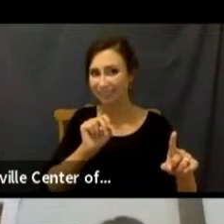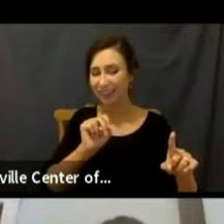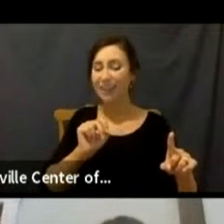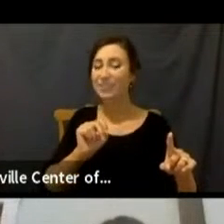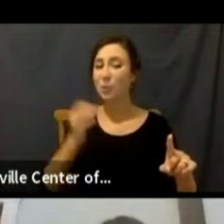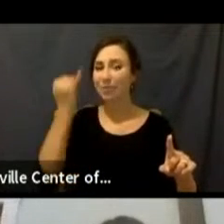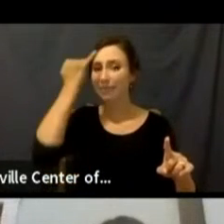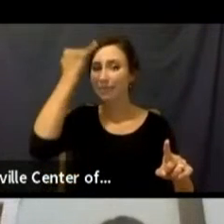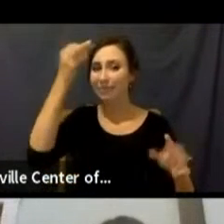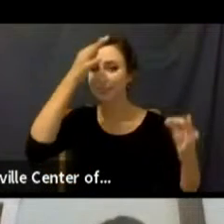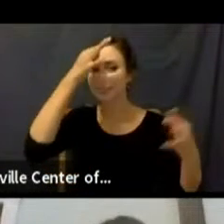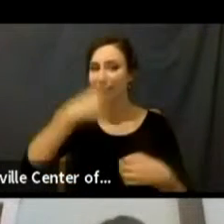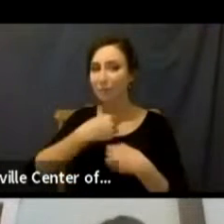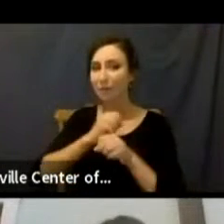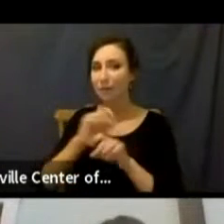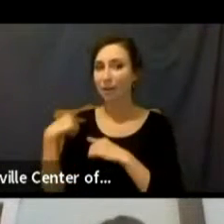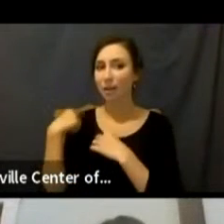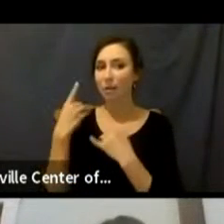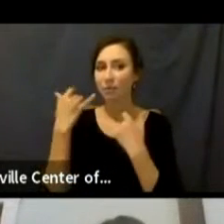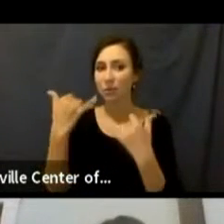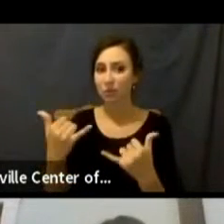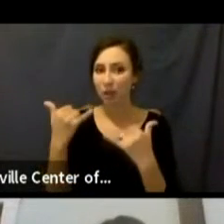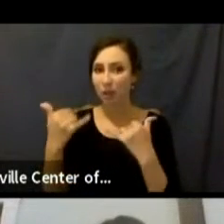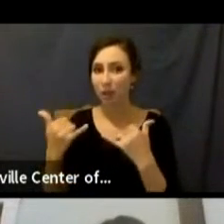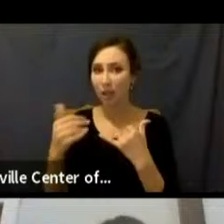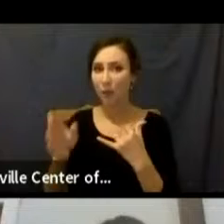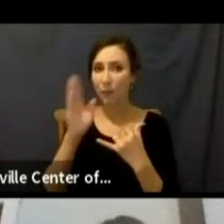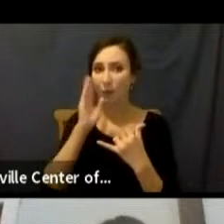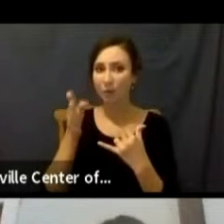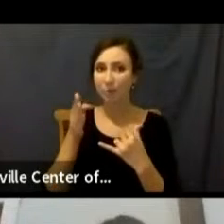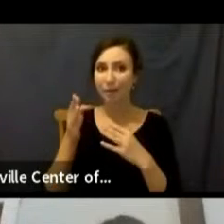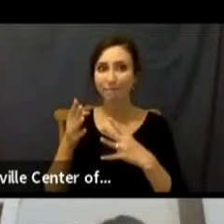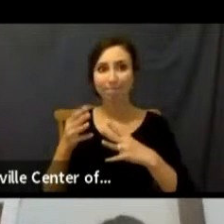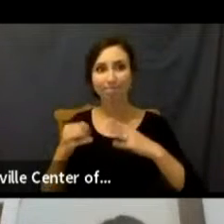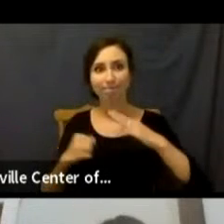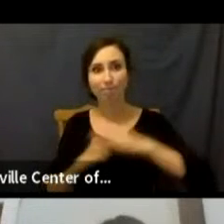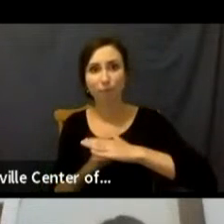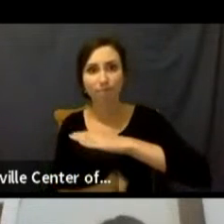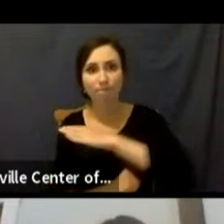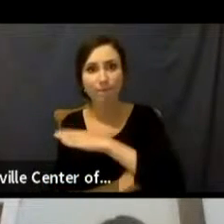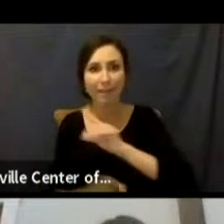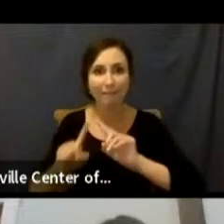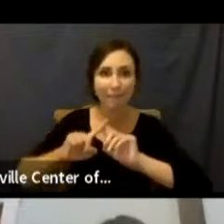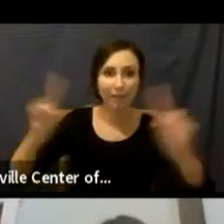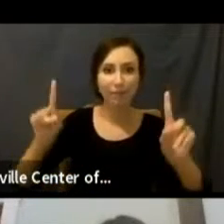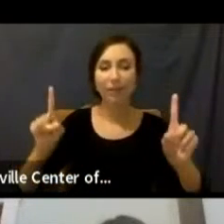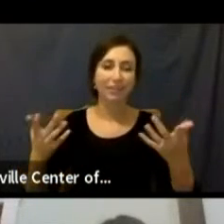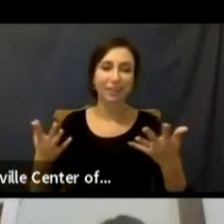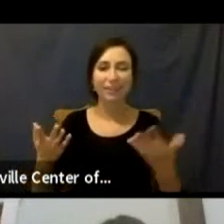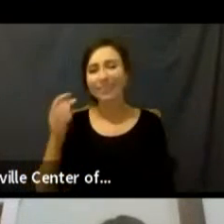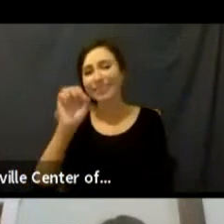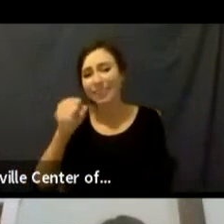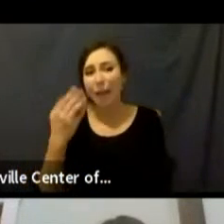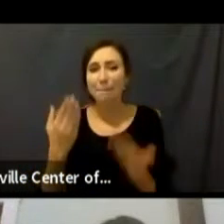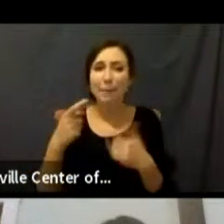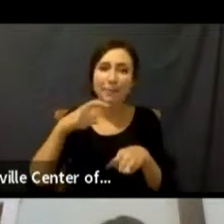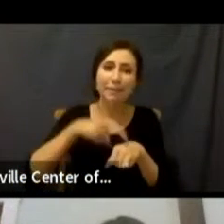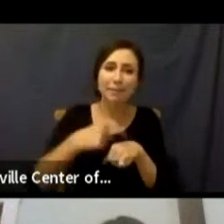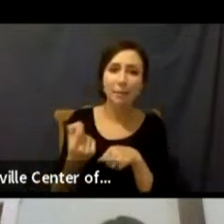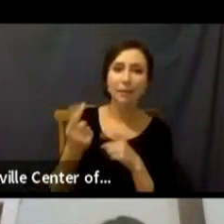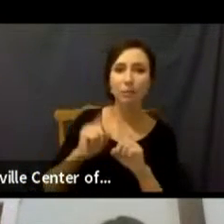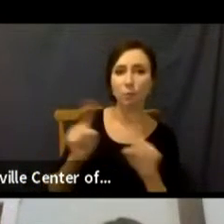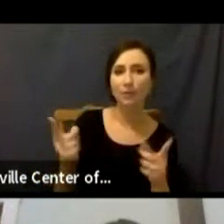the decisions that have been made up to now would have been fundamentally different. Yeah, there may have been the timing might have been